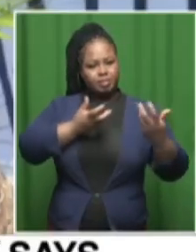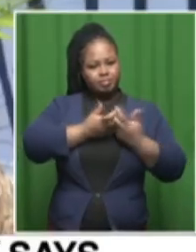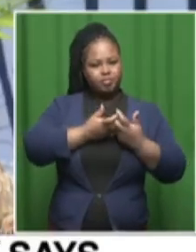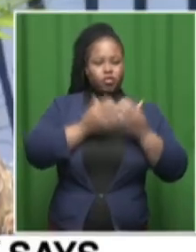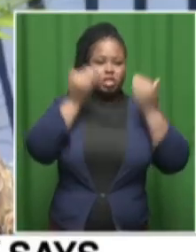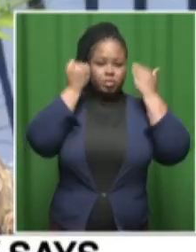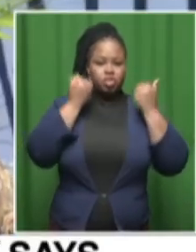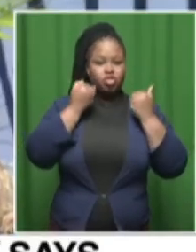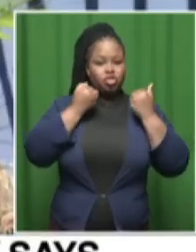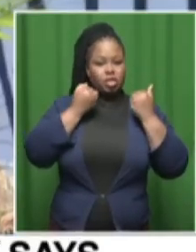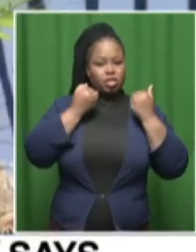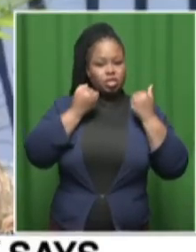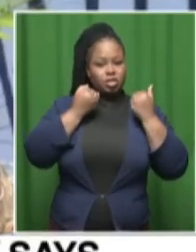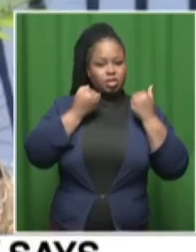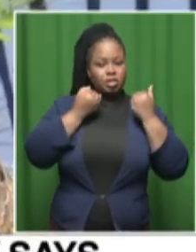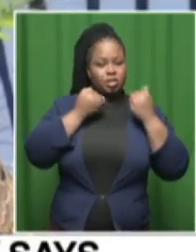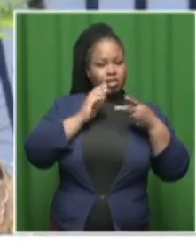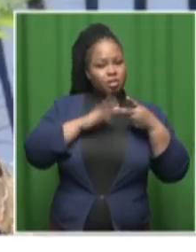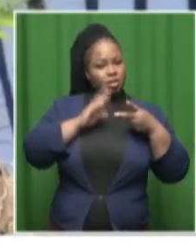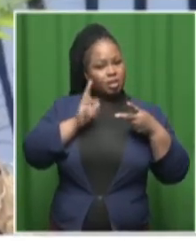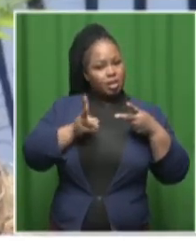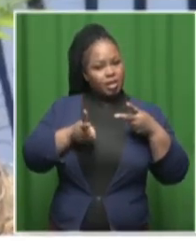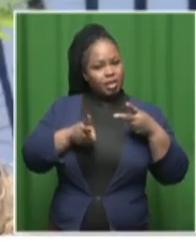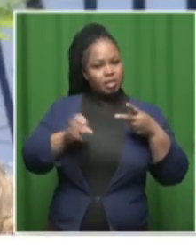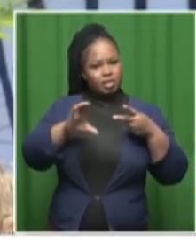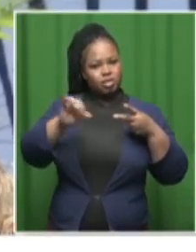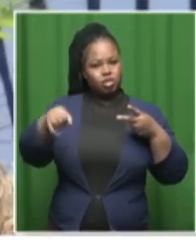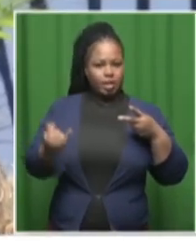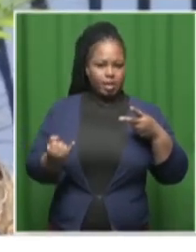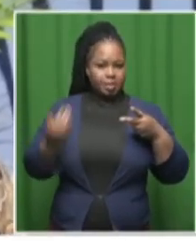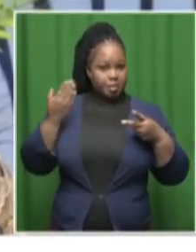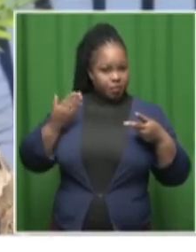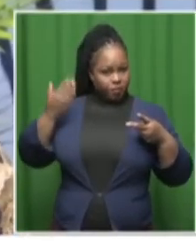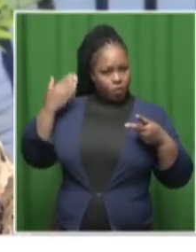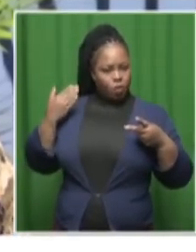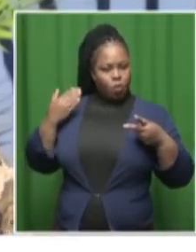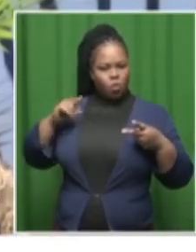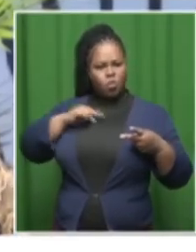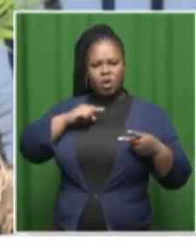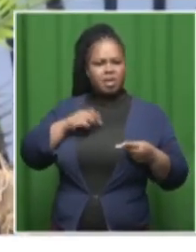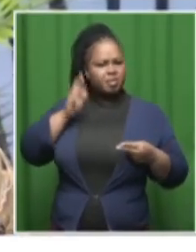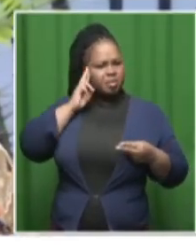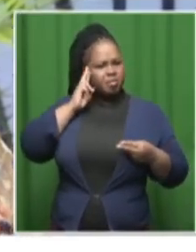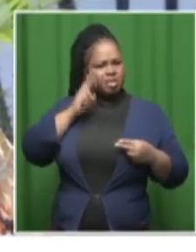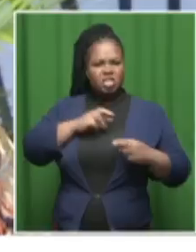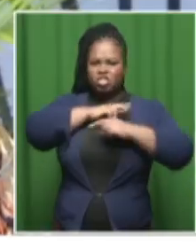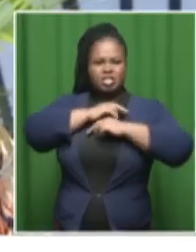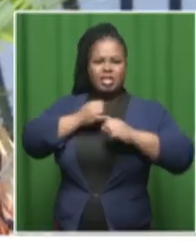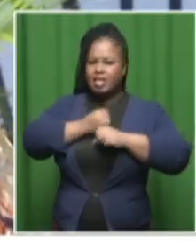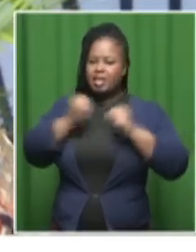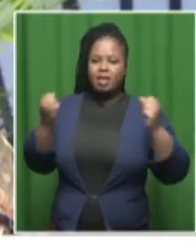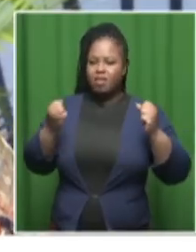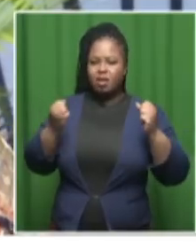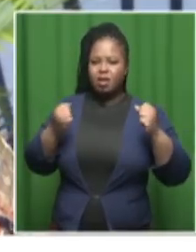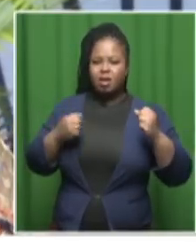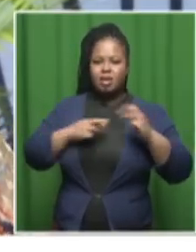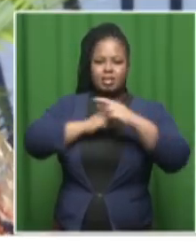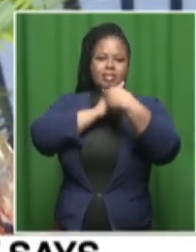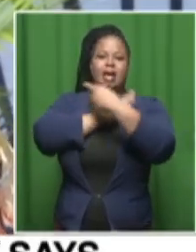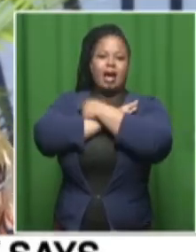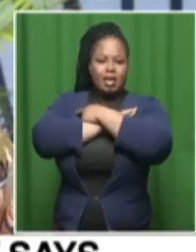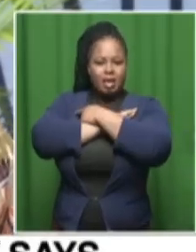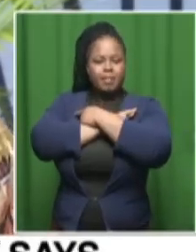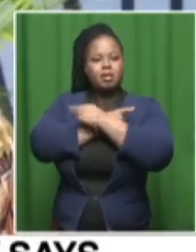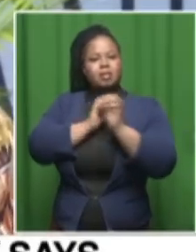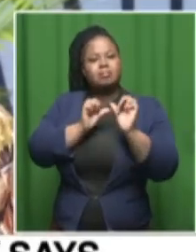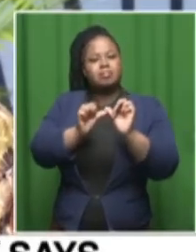let alone being a chief justice. Remember, judges don't retire in courts. They remain in the service of the